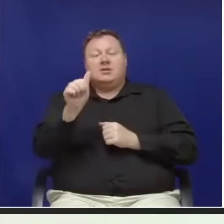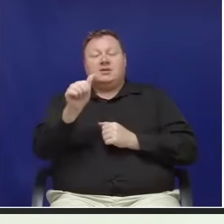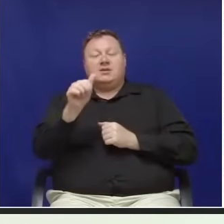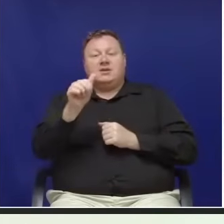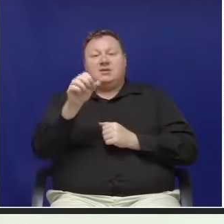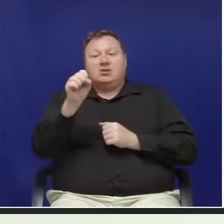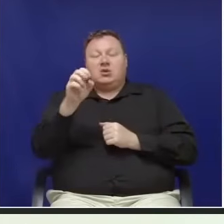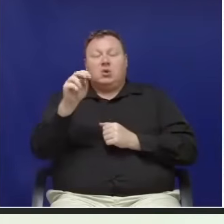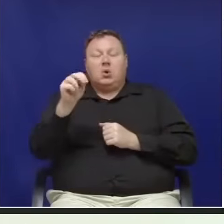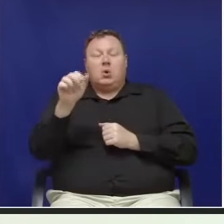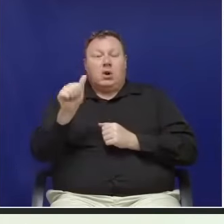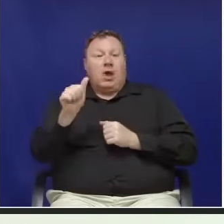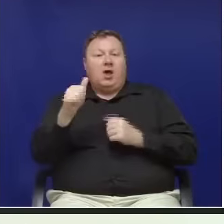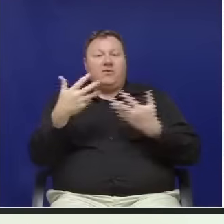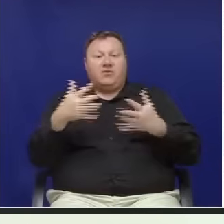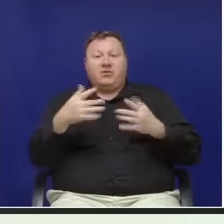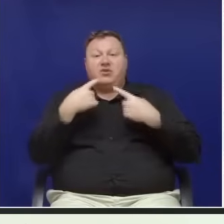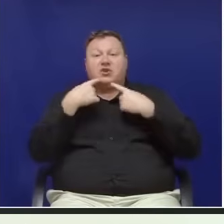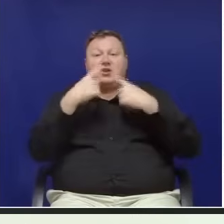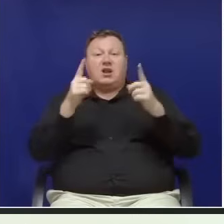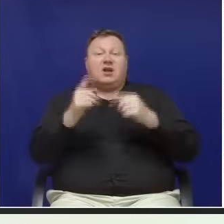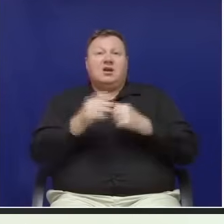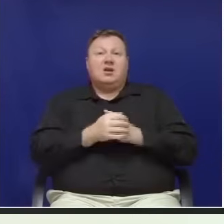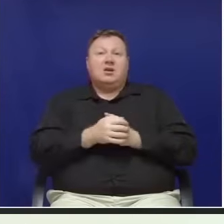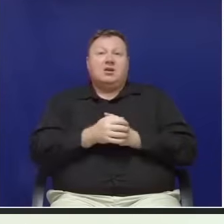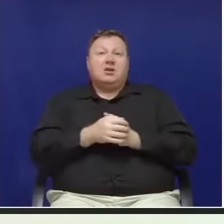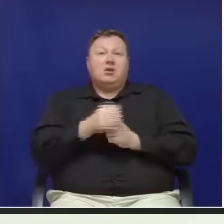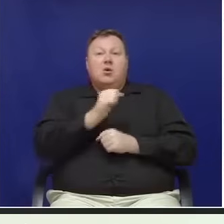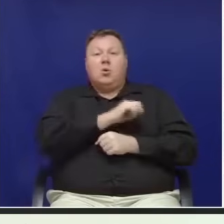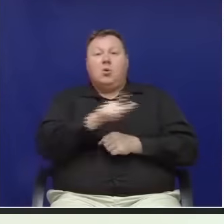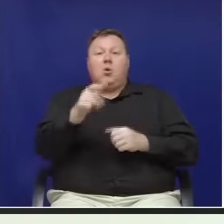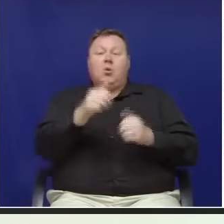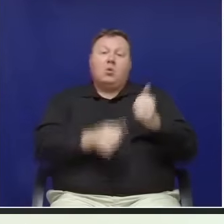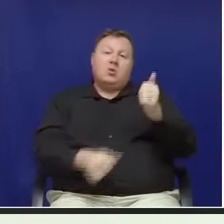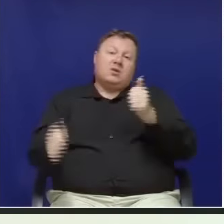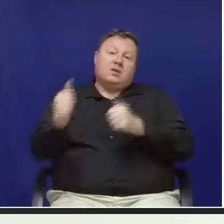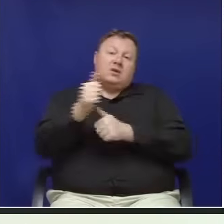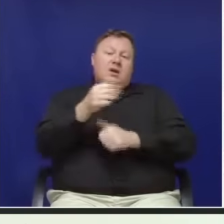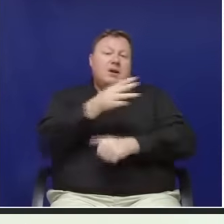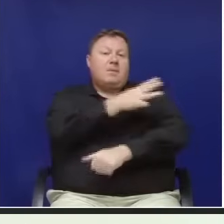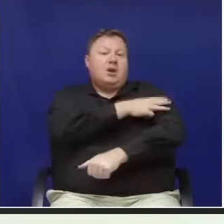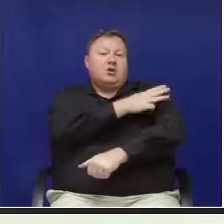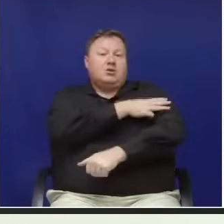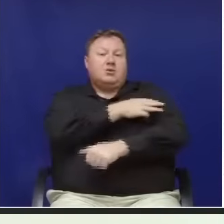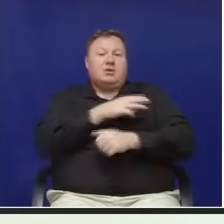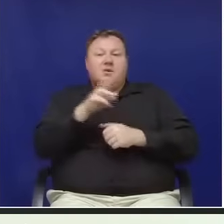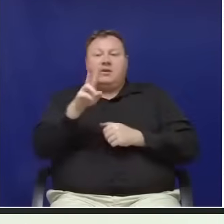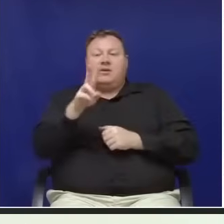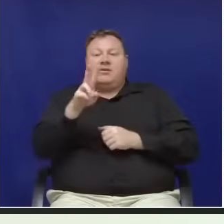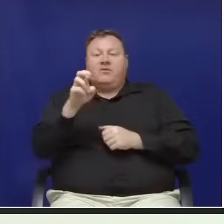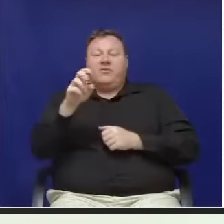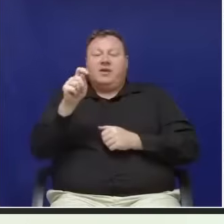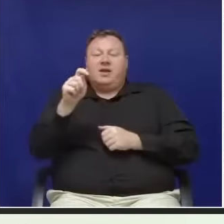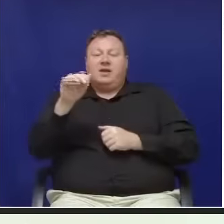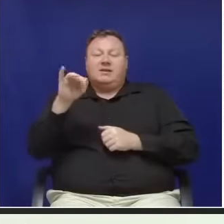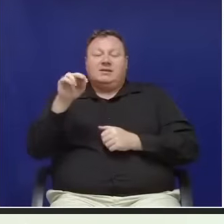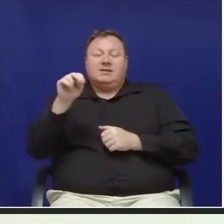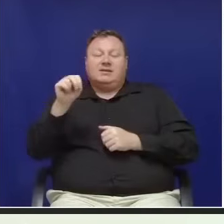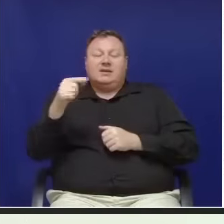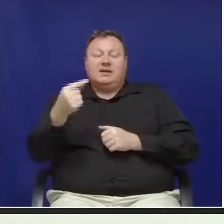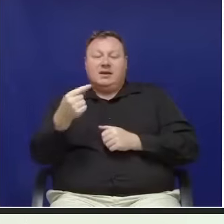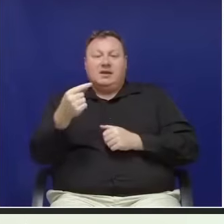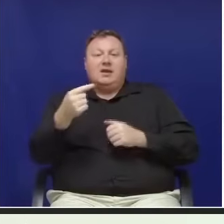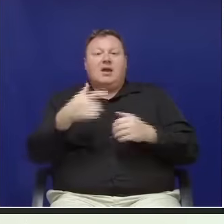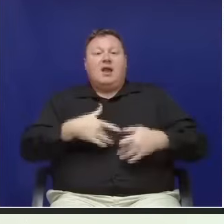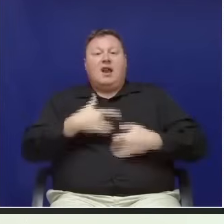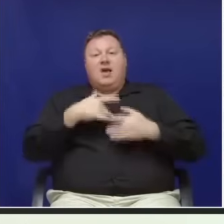of the Nation address to subject all senior managers to vetting and lifestyle audits conducted by